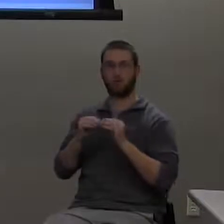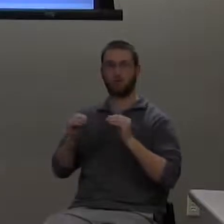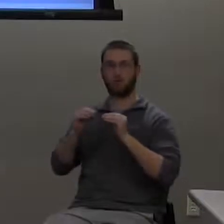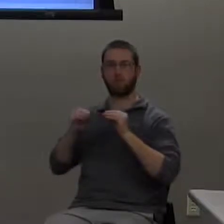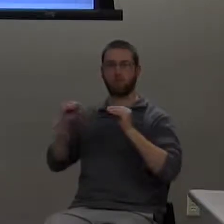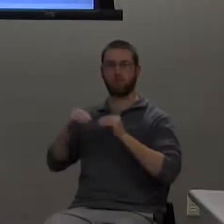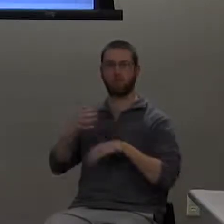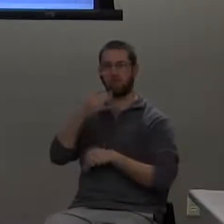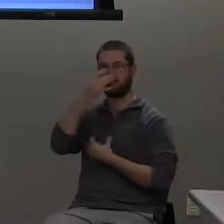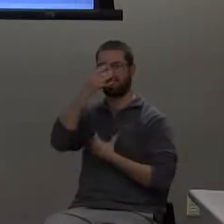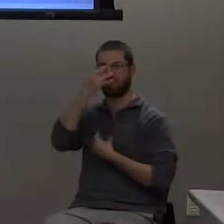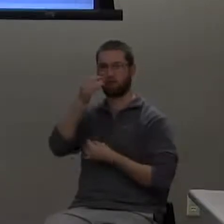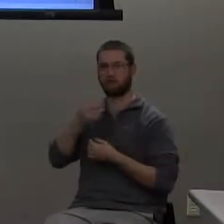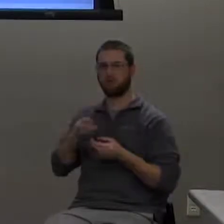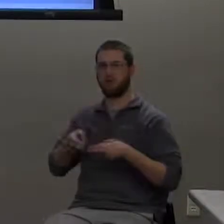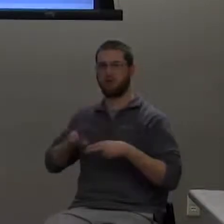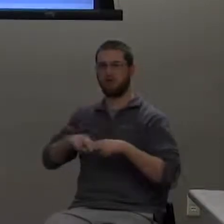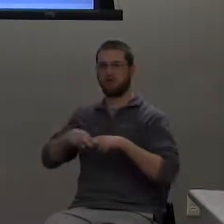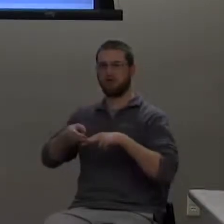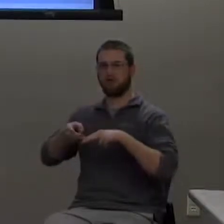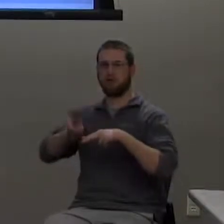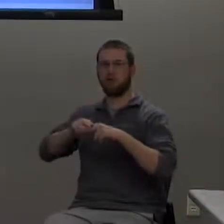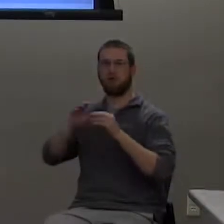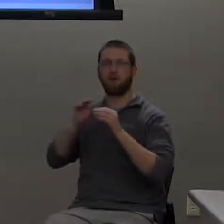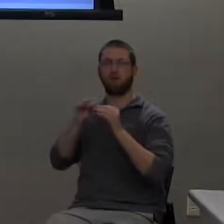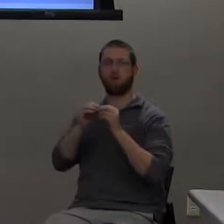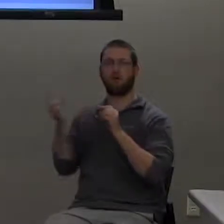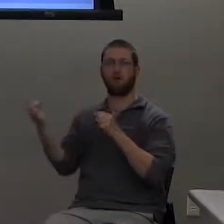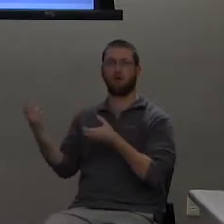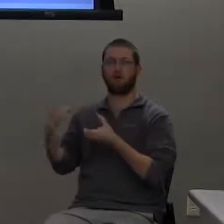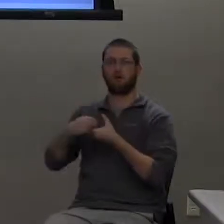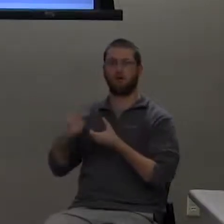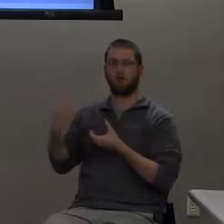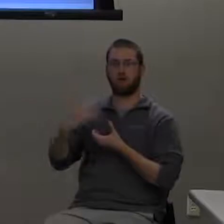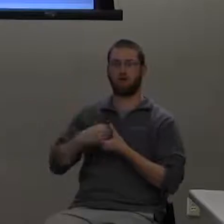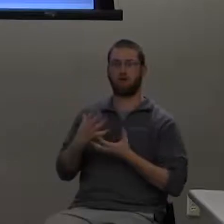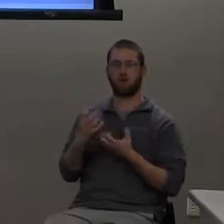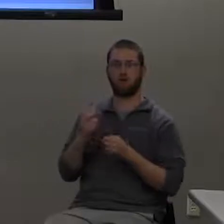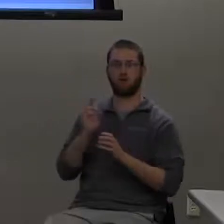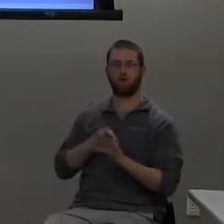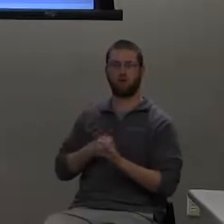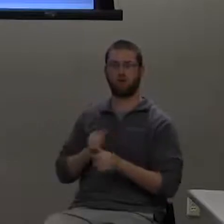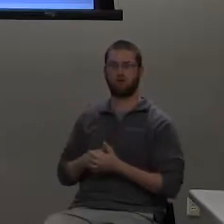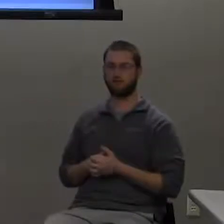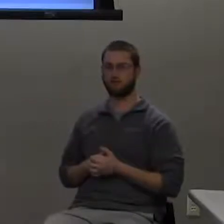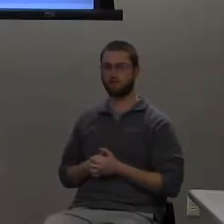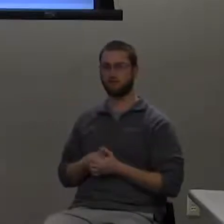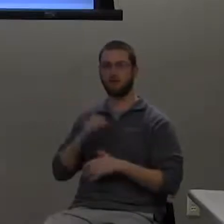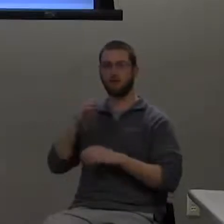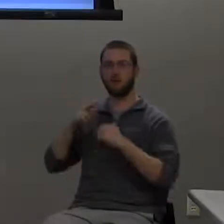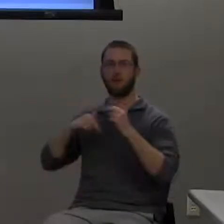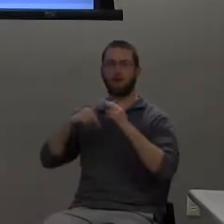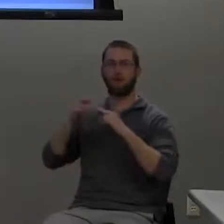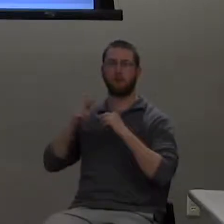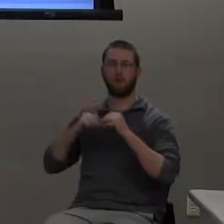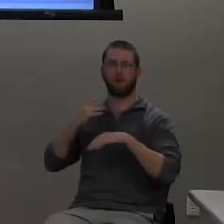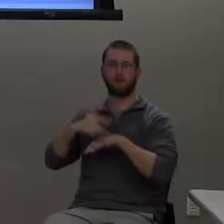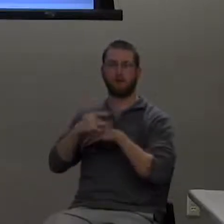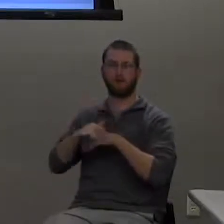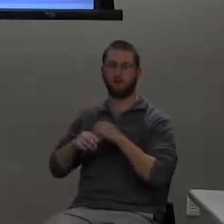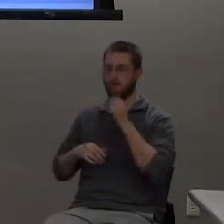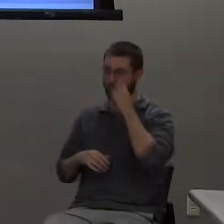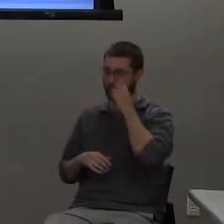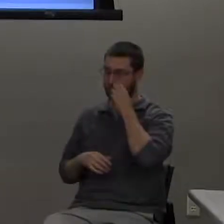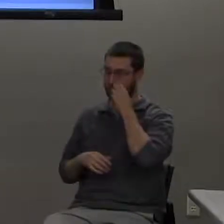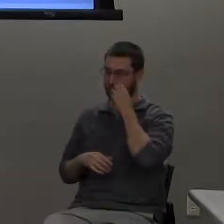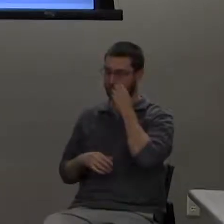the interest rises and you'll get a lot more players to the table wanting to be part of it. Availability of buildings, that's another challenge that we have. What